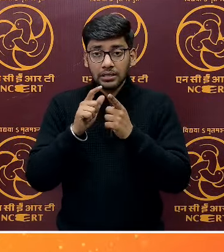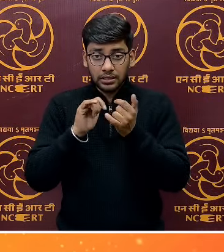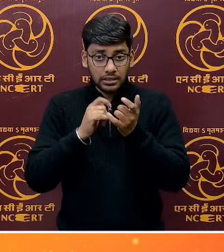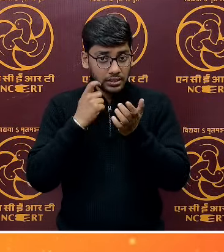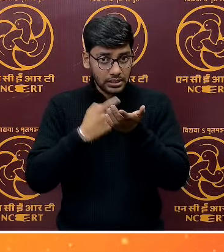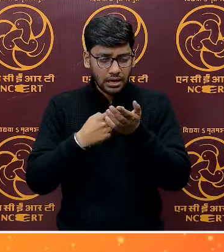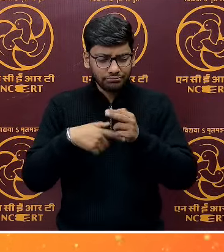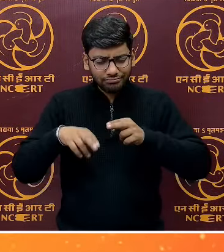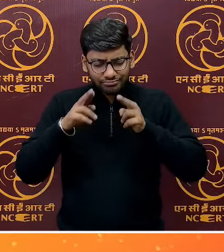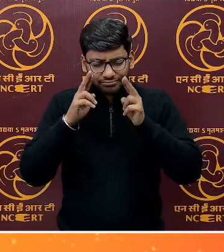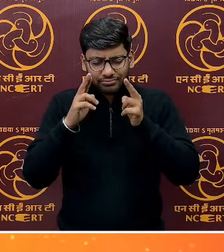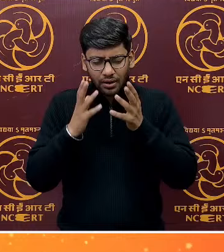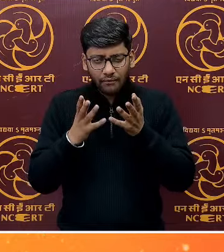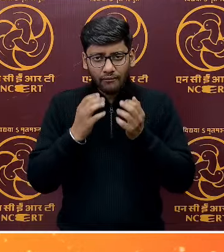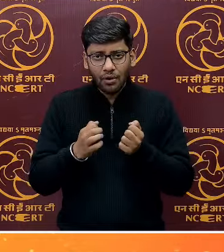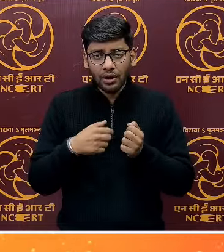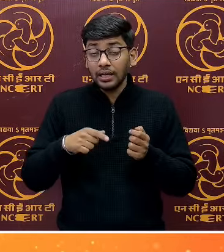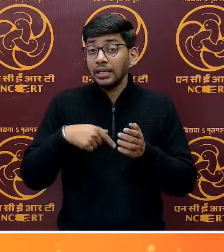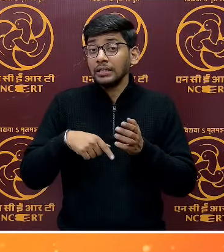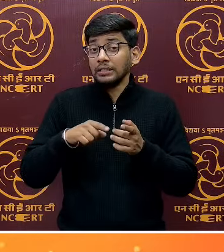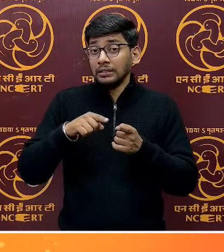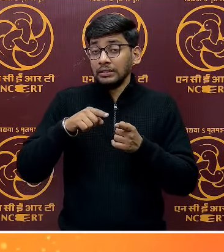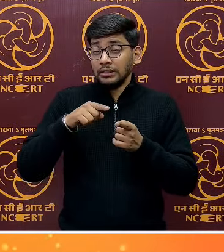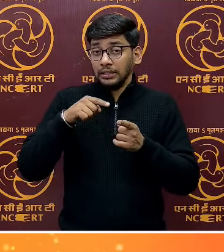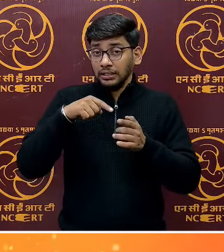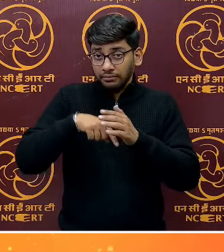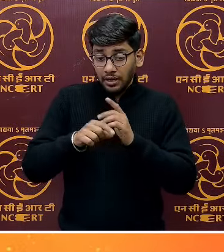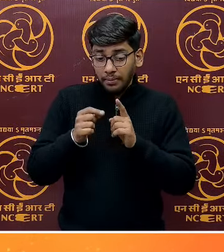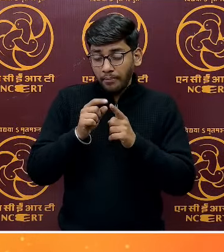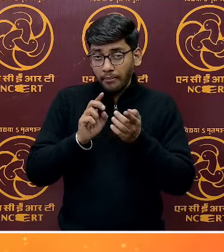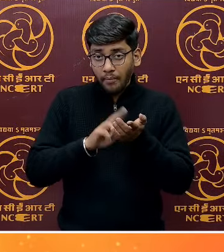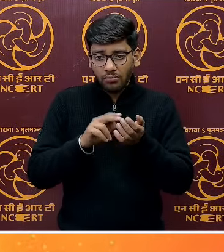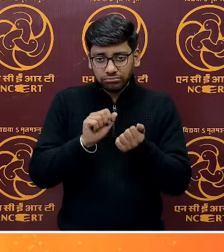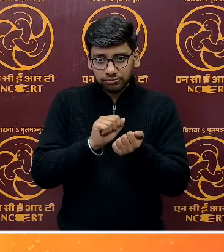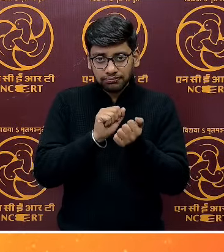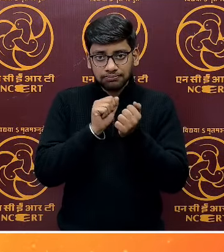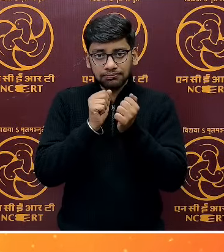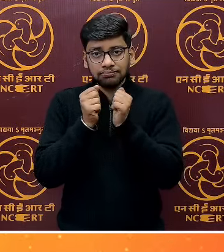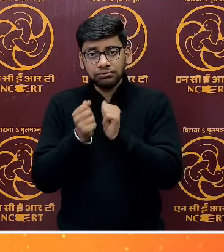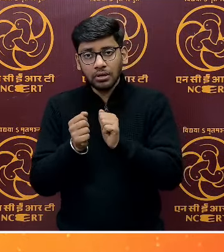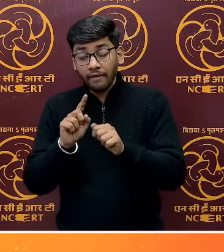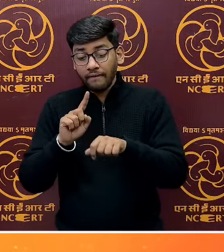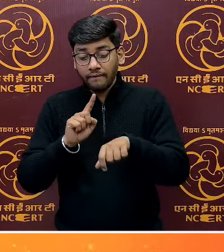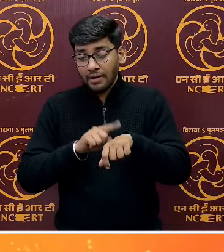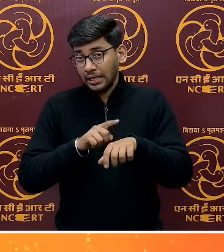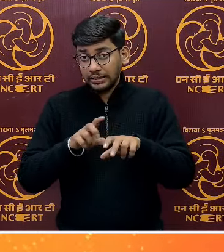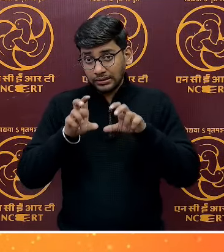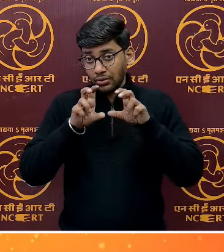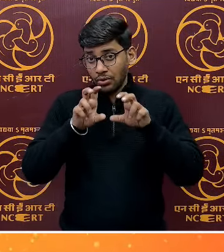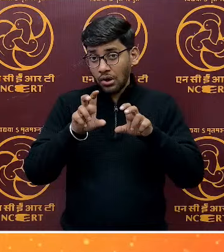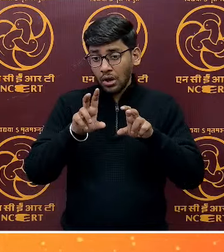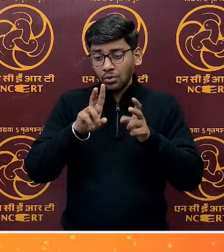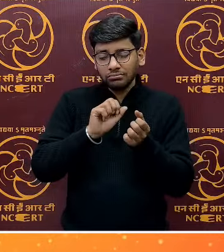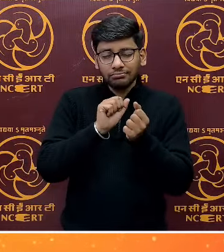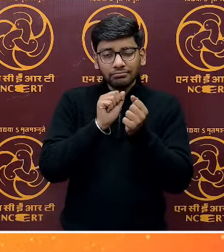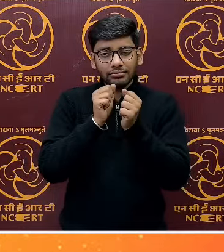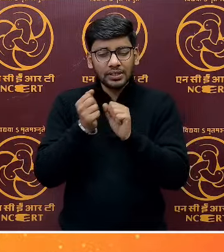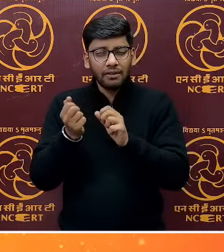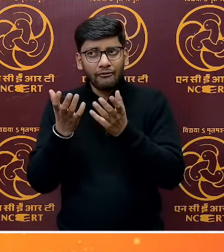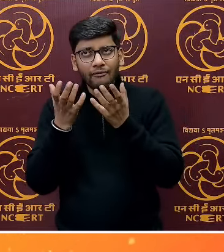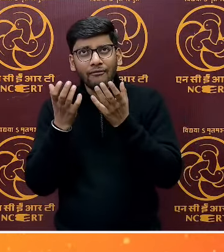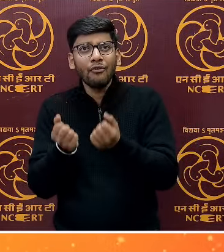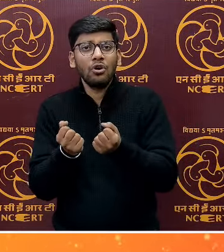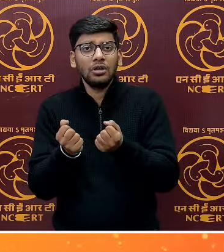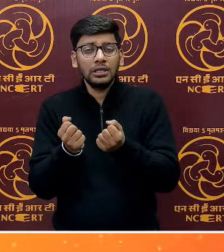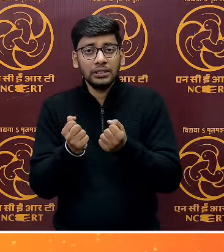wish. This is how the poem transforms from observation to aspiration. And this